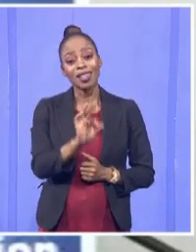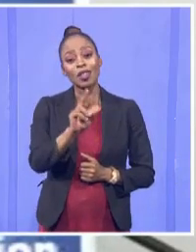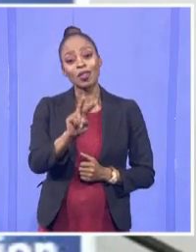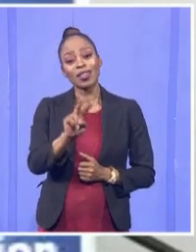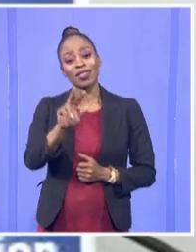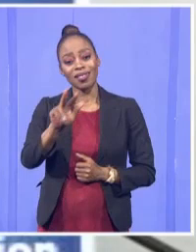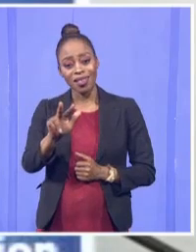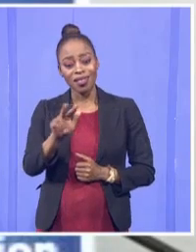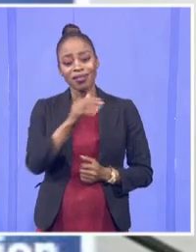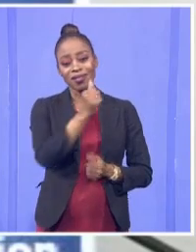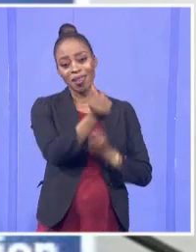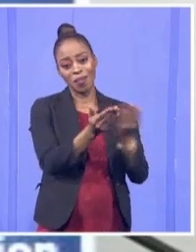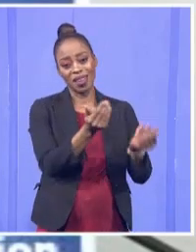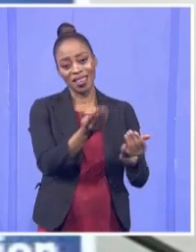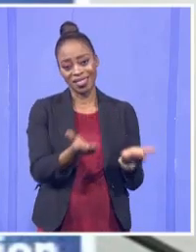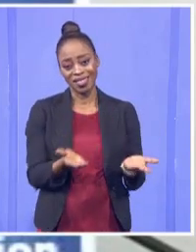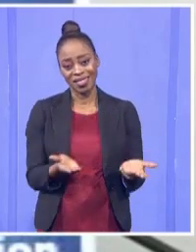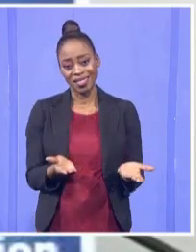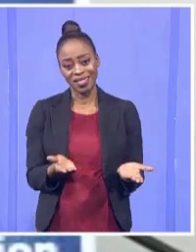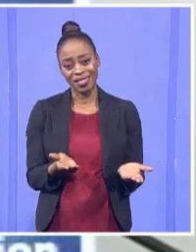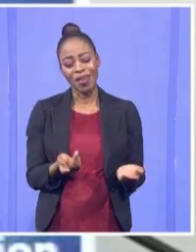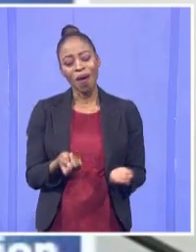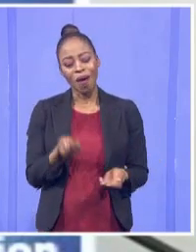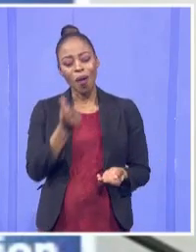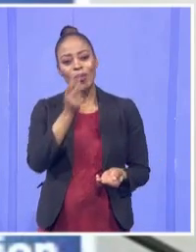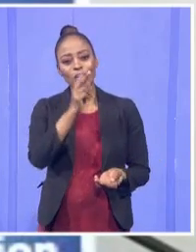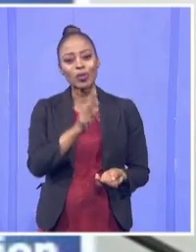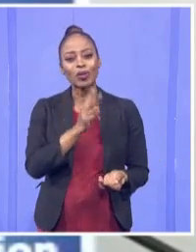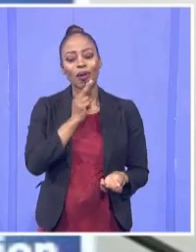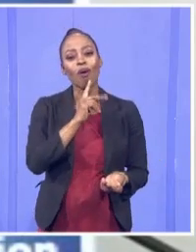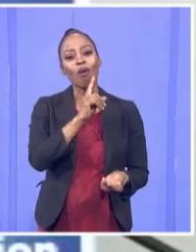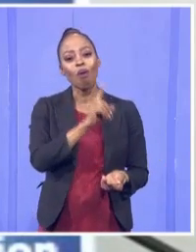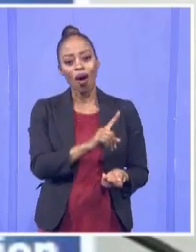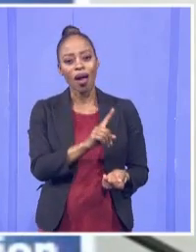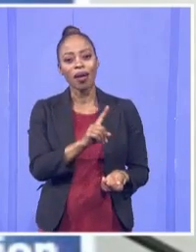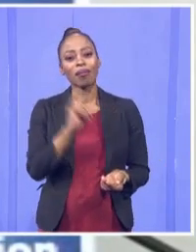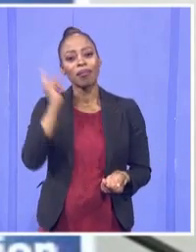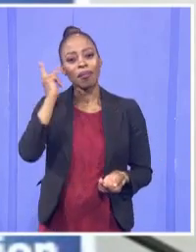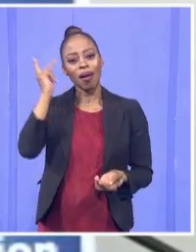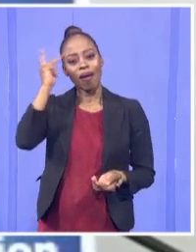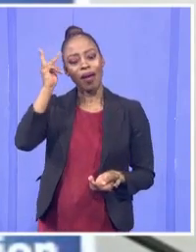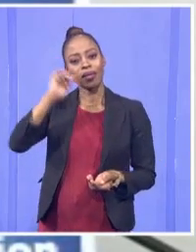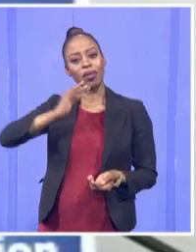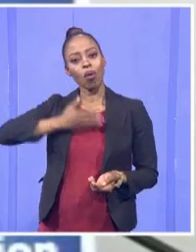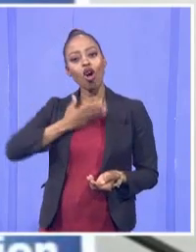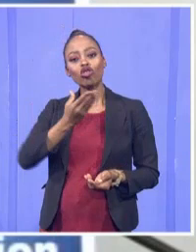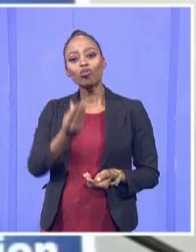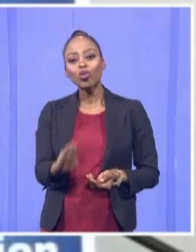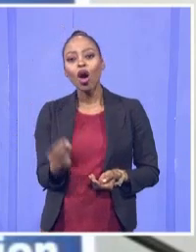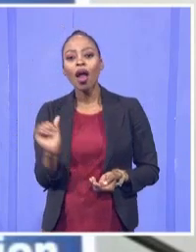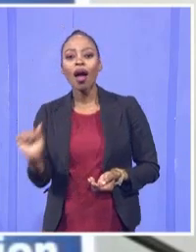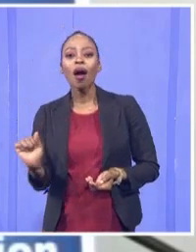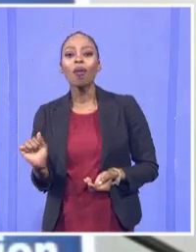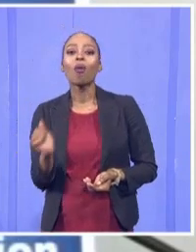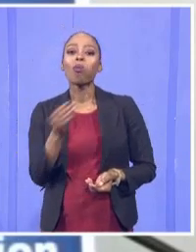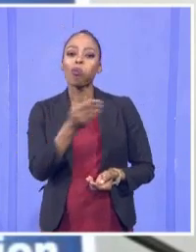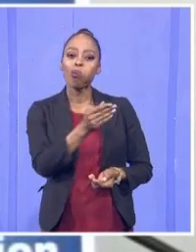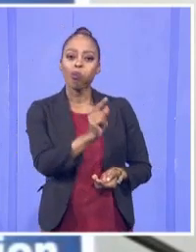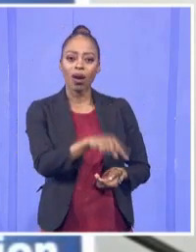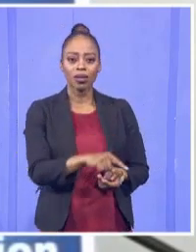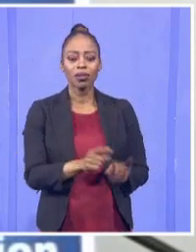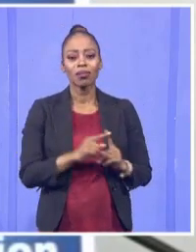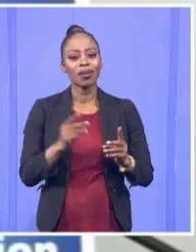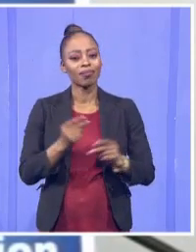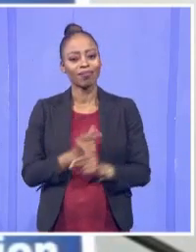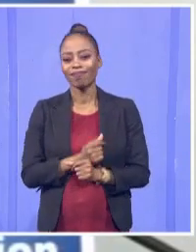2,328 applications. Almost 2,100 parents that wants to take their children there, unfortunately,